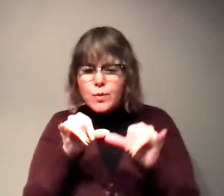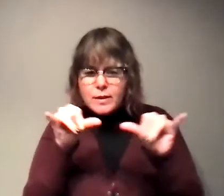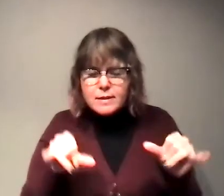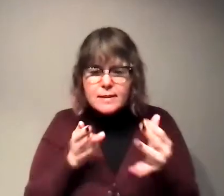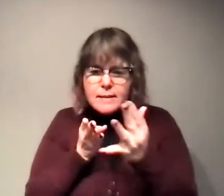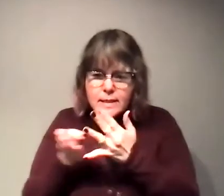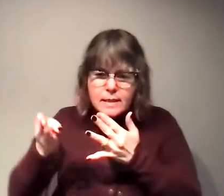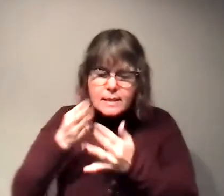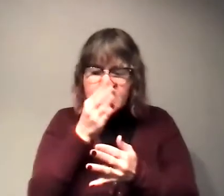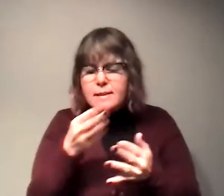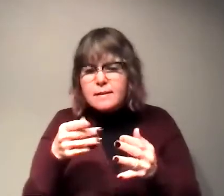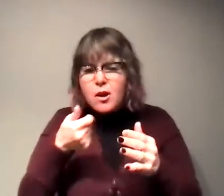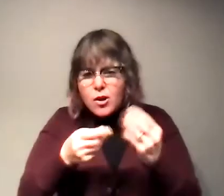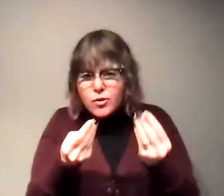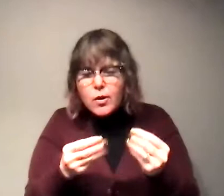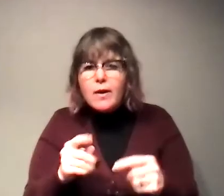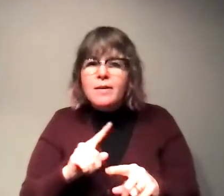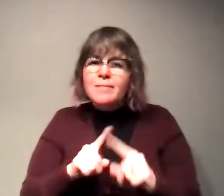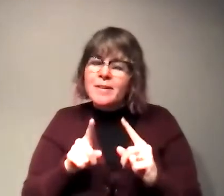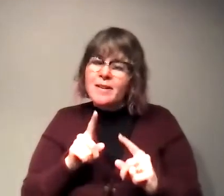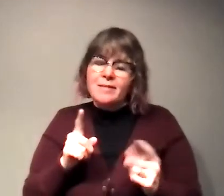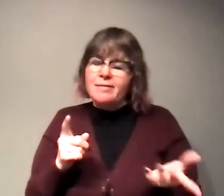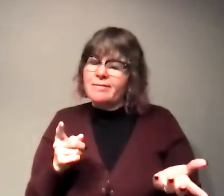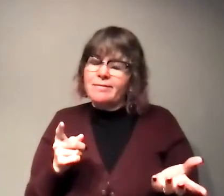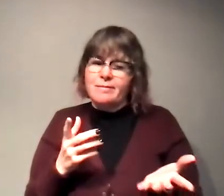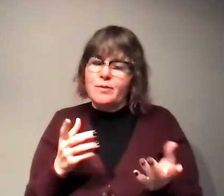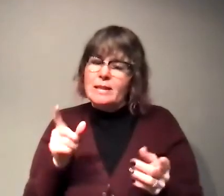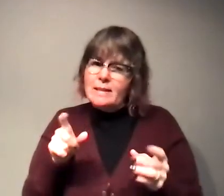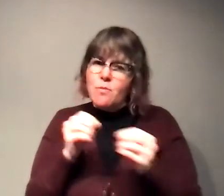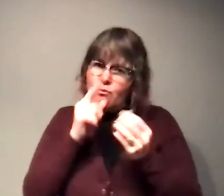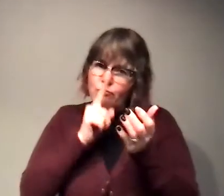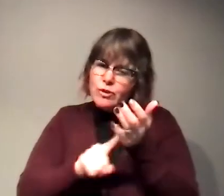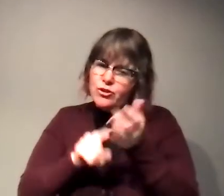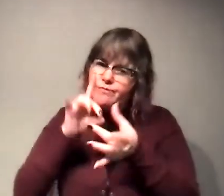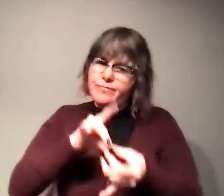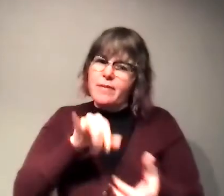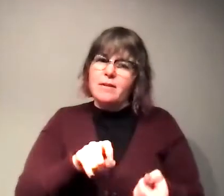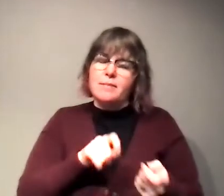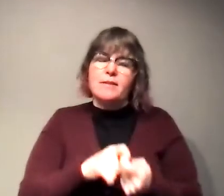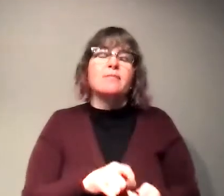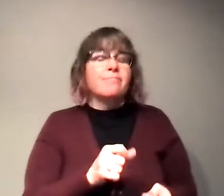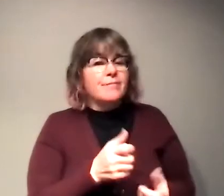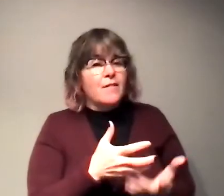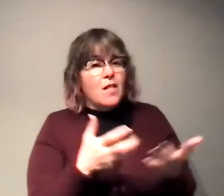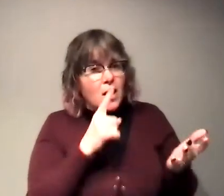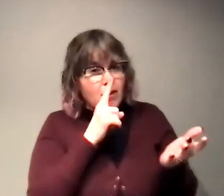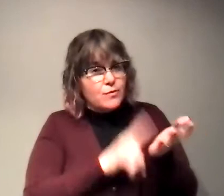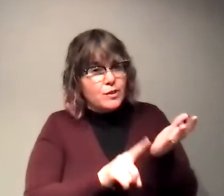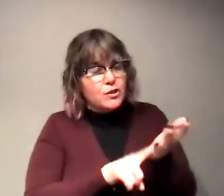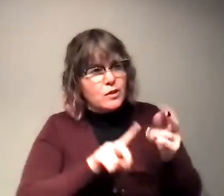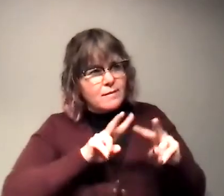spaces underground. But there's so much great research that needs to be done in that area. Yeah, there's a lot of really cool work looking